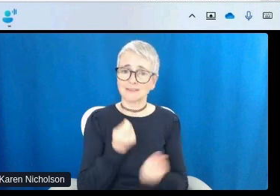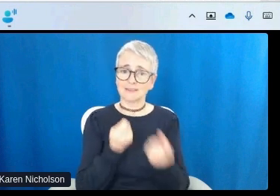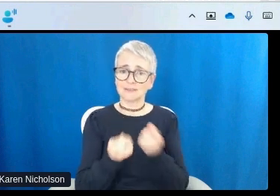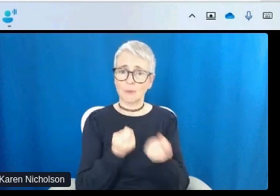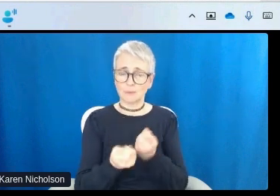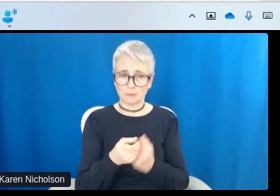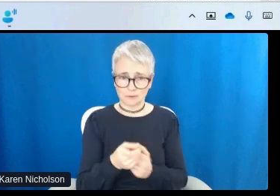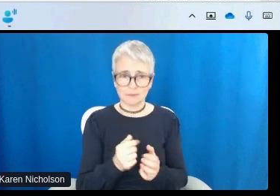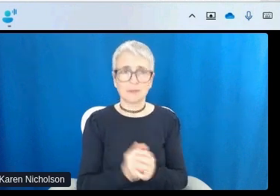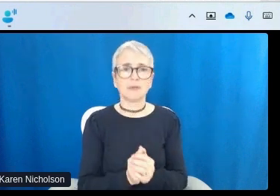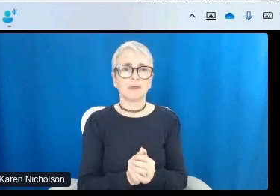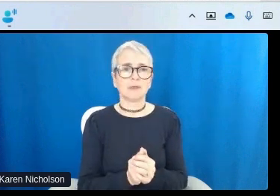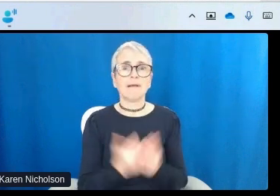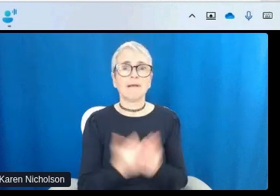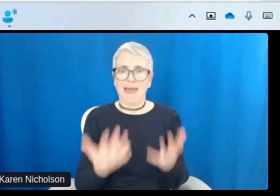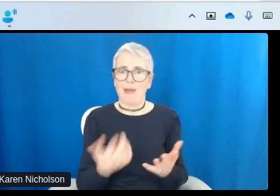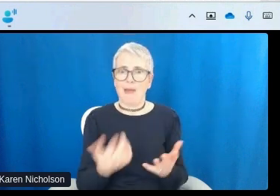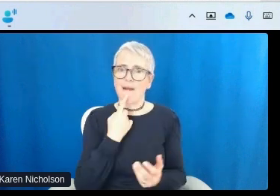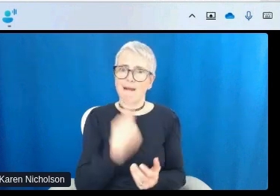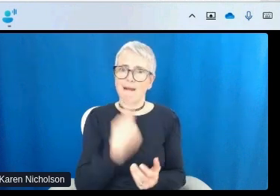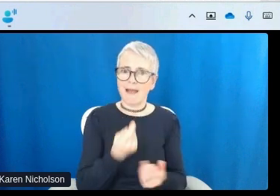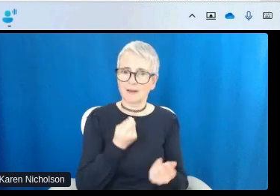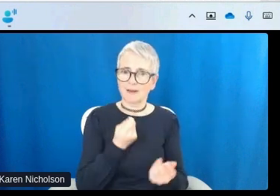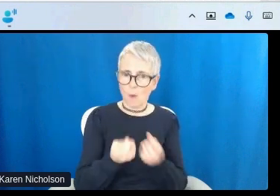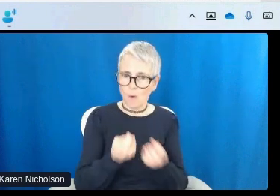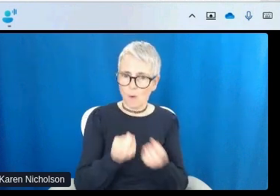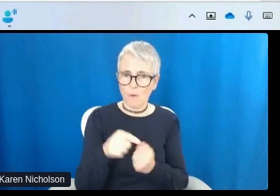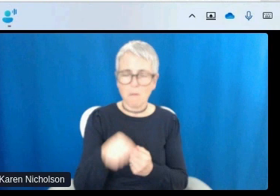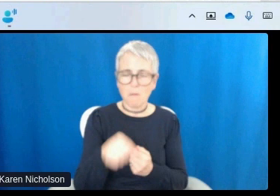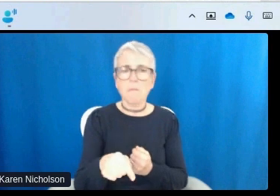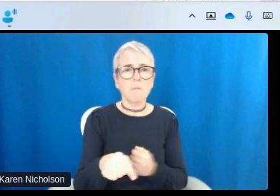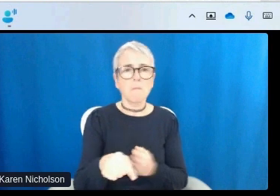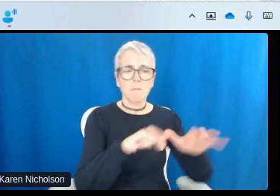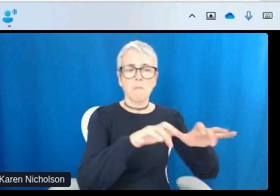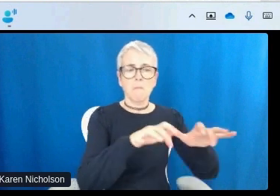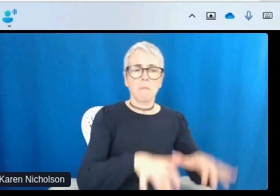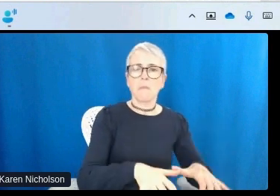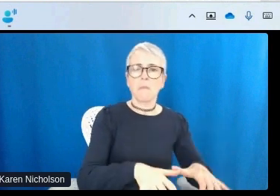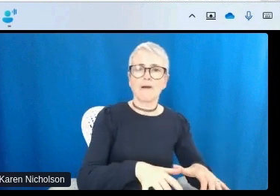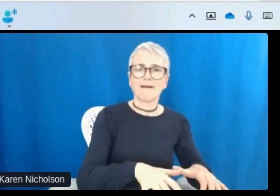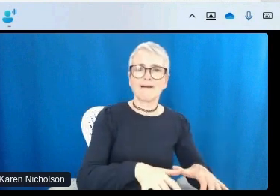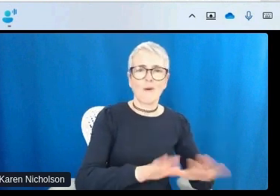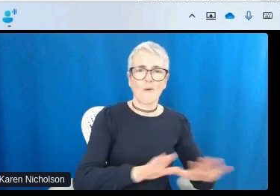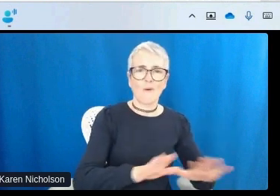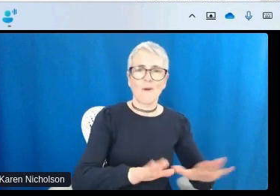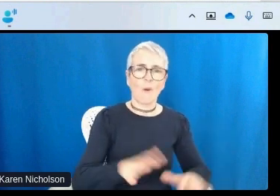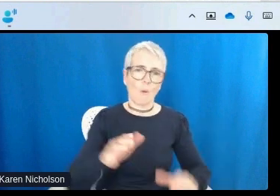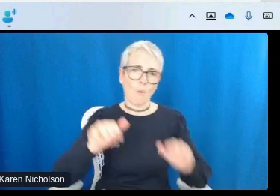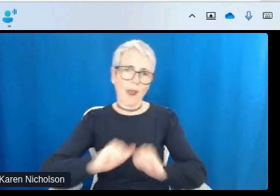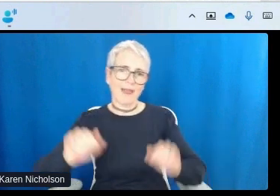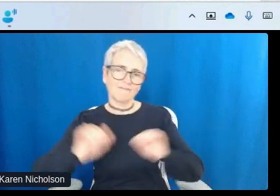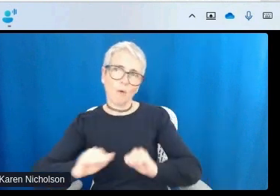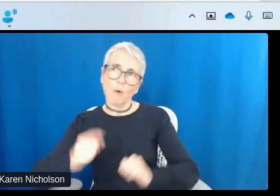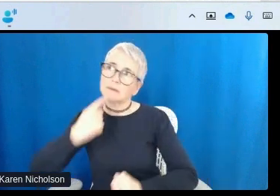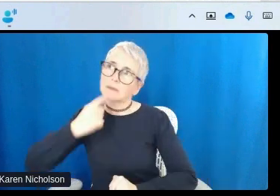But now that I'm out of command mode, or in command mode, it's not going to dictate anything that I say. It's going to listen out for key commands.